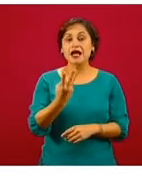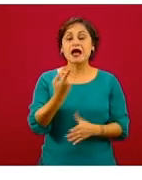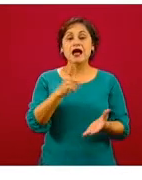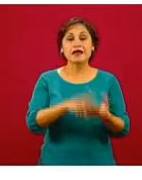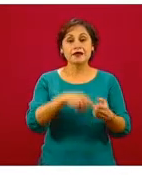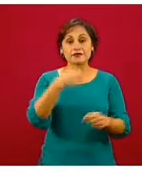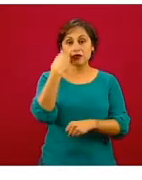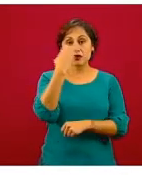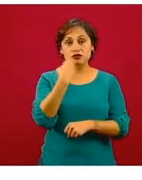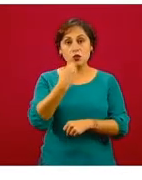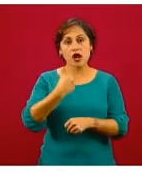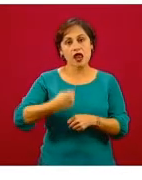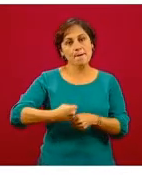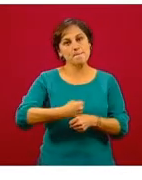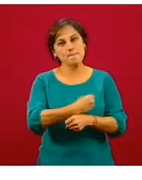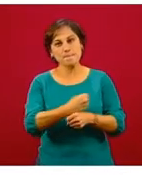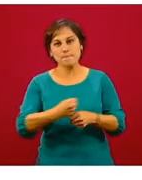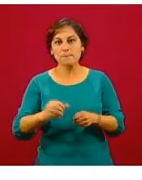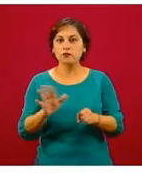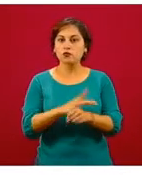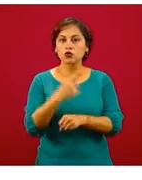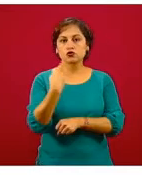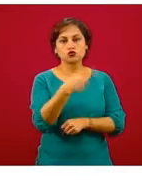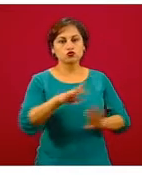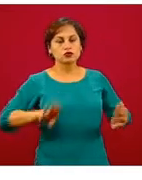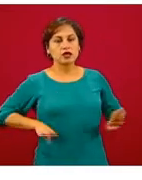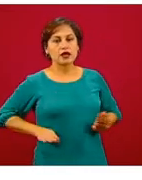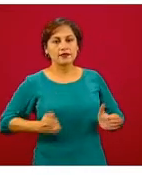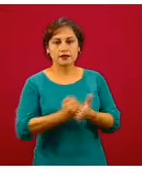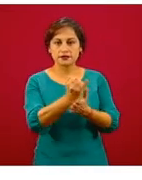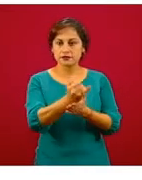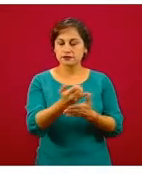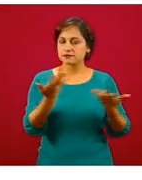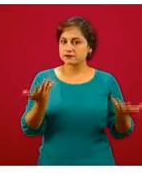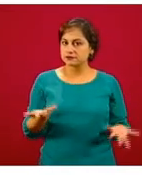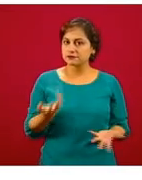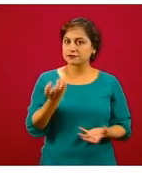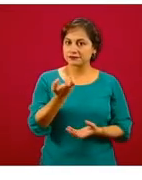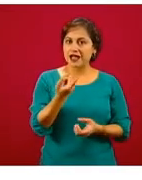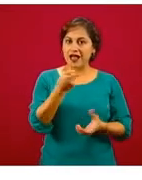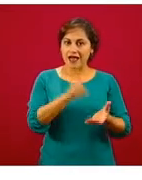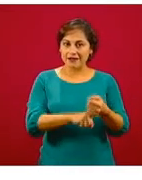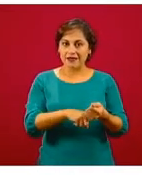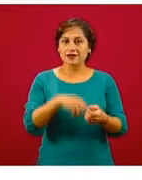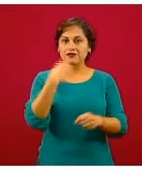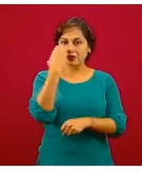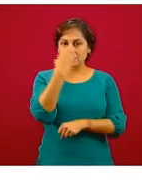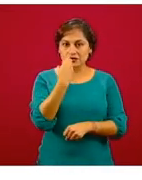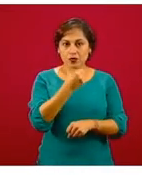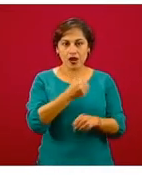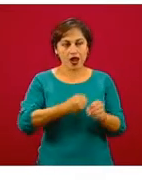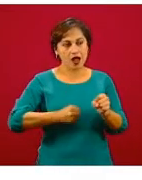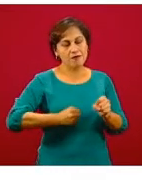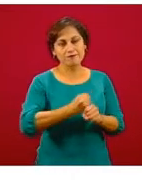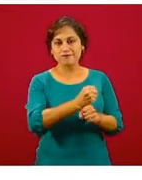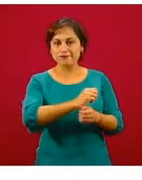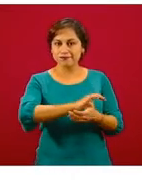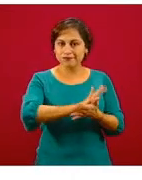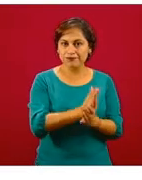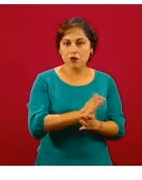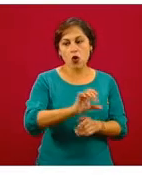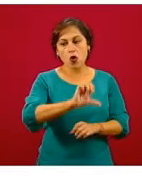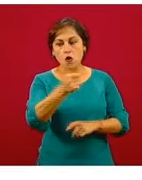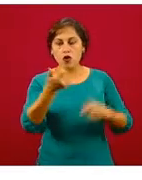3 out of every 10 suffered physical assault at school just for being who they are. So this is